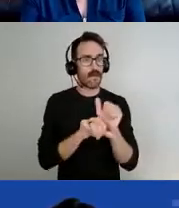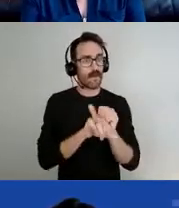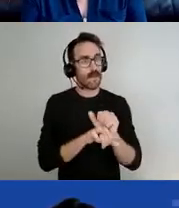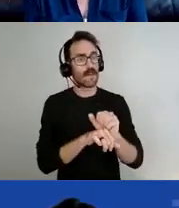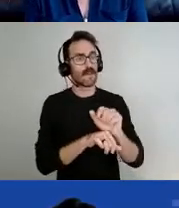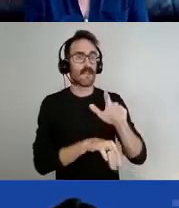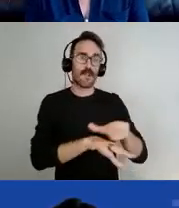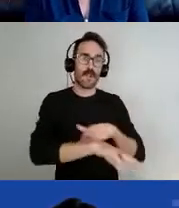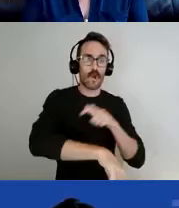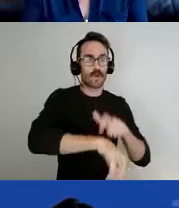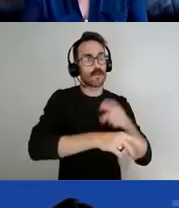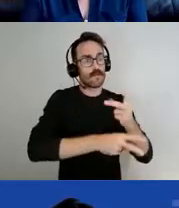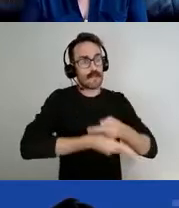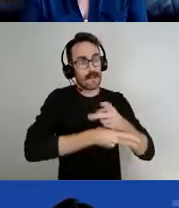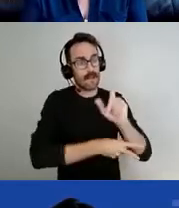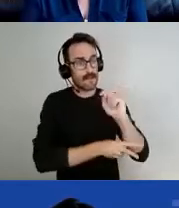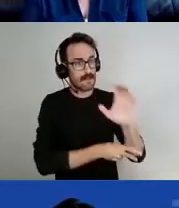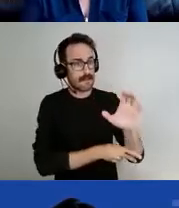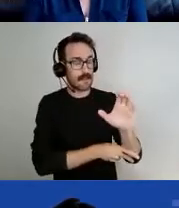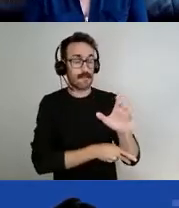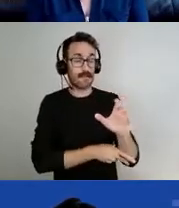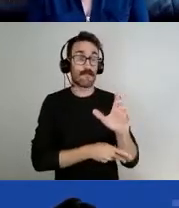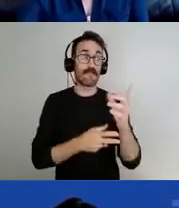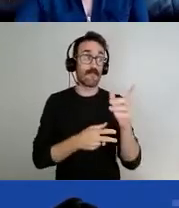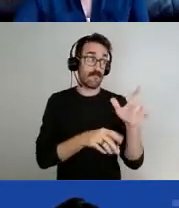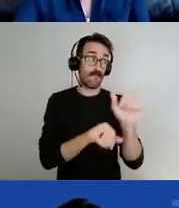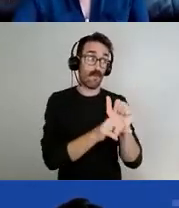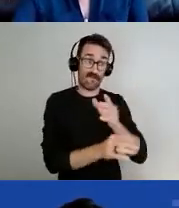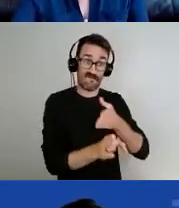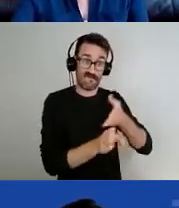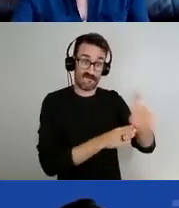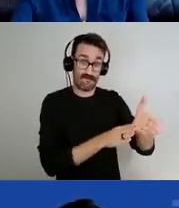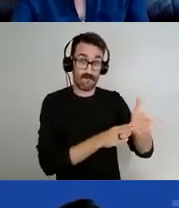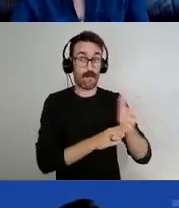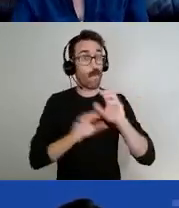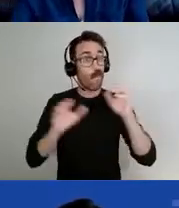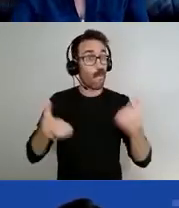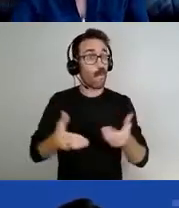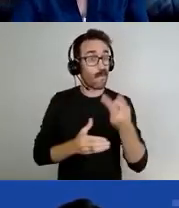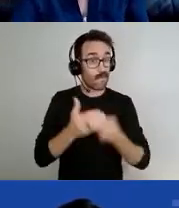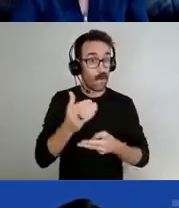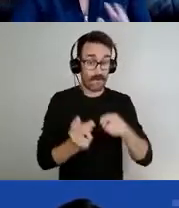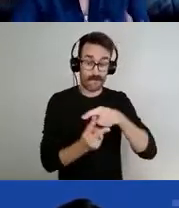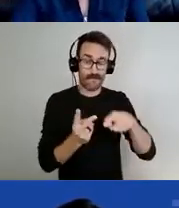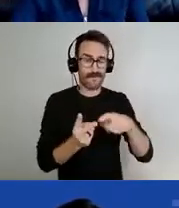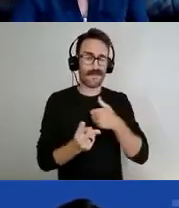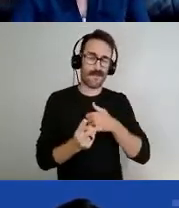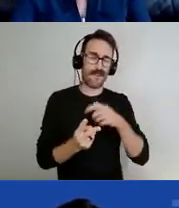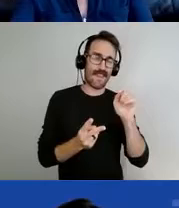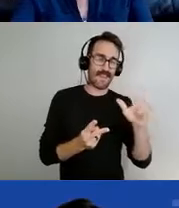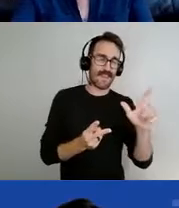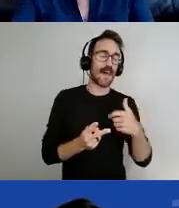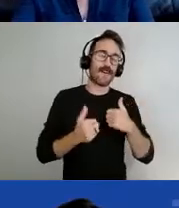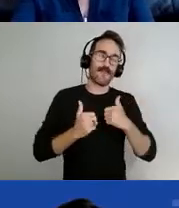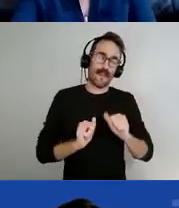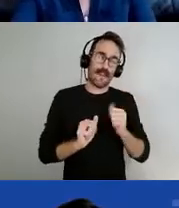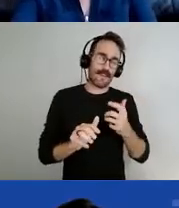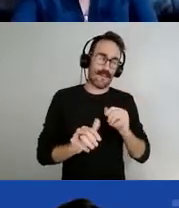advisory group. So welcome both of you to our session today. And I apologize to the ASL, I meant it's a little too